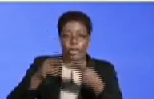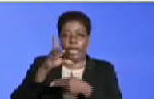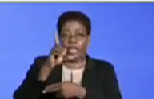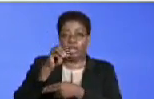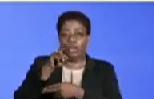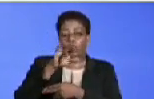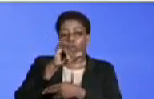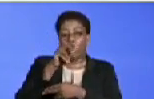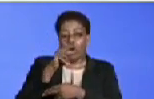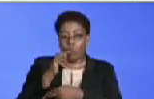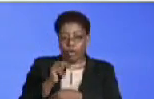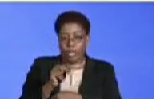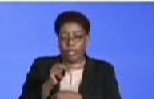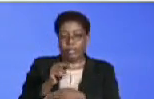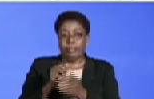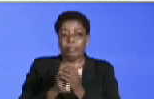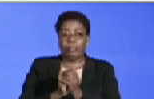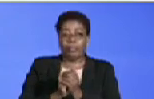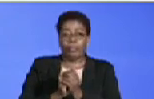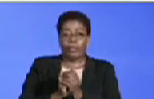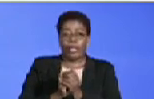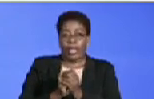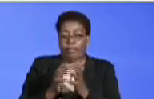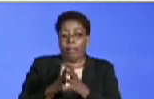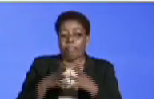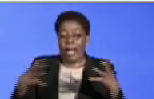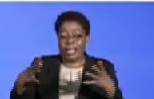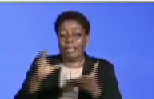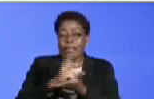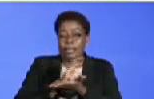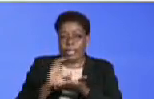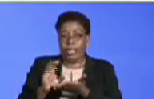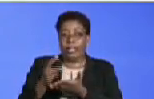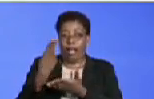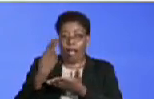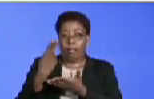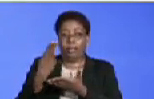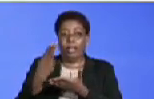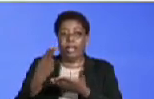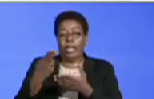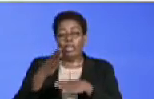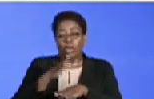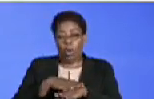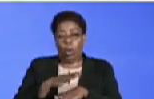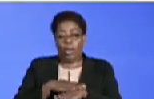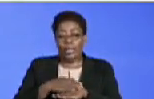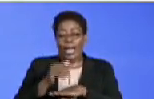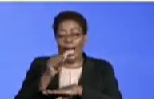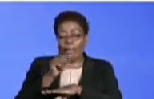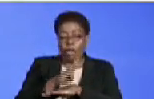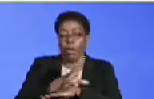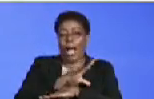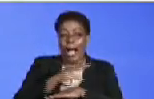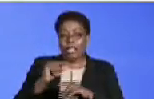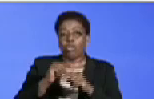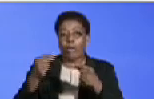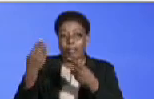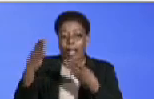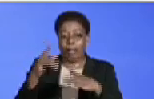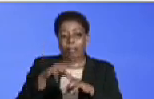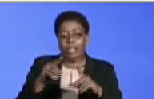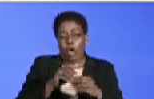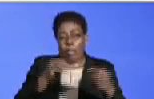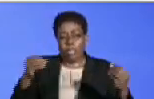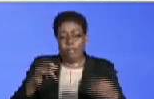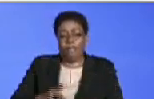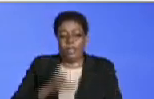has still been left behind. Already a massive cleanup exercise has been launched on the islands of Abaco and Grand Bahama, but the opposition